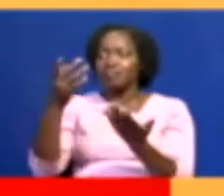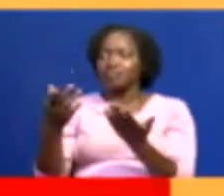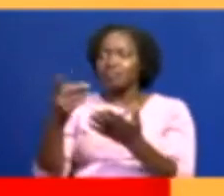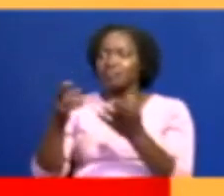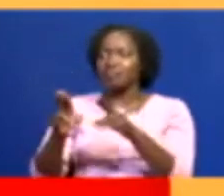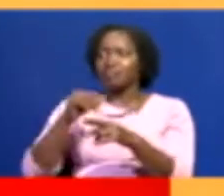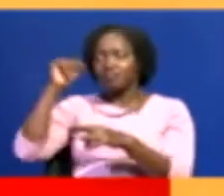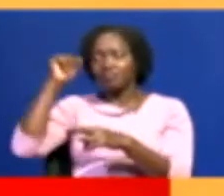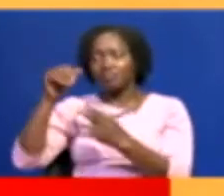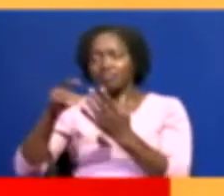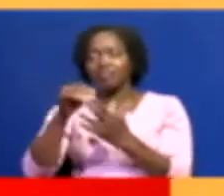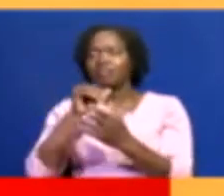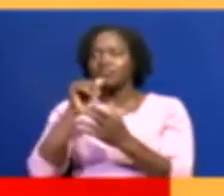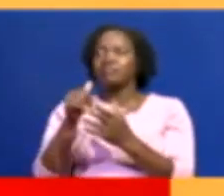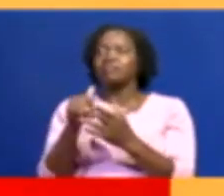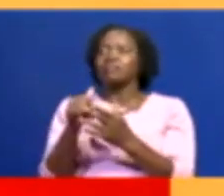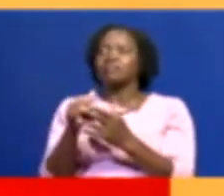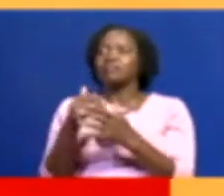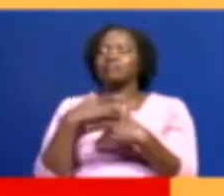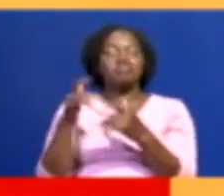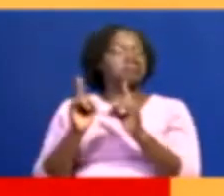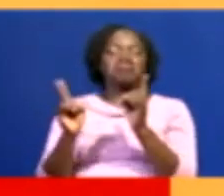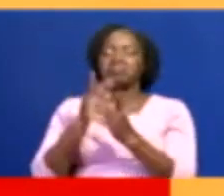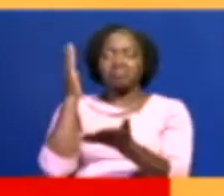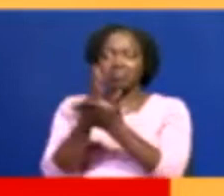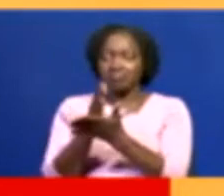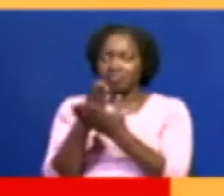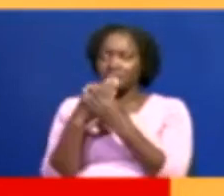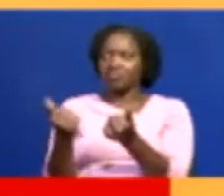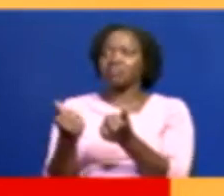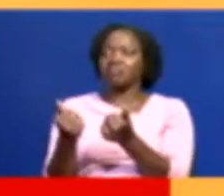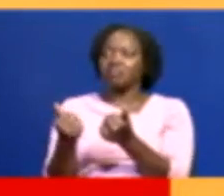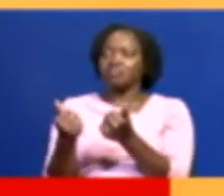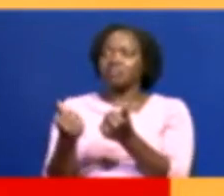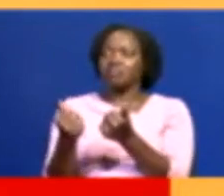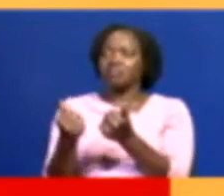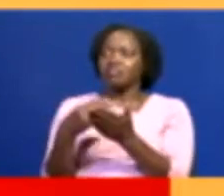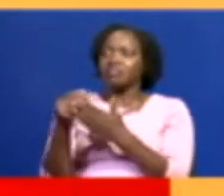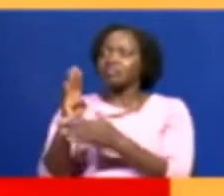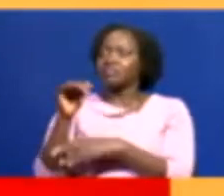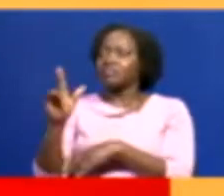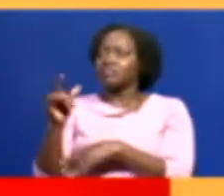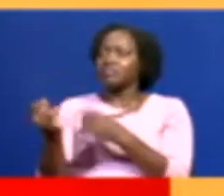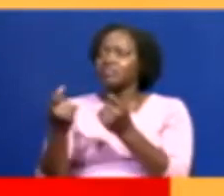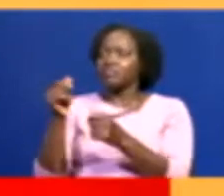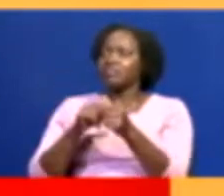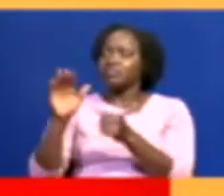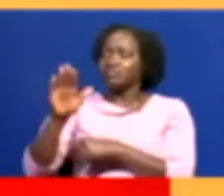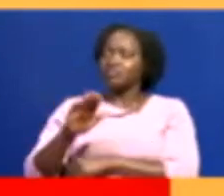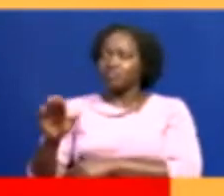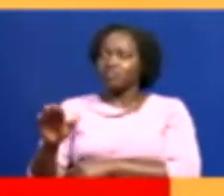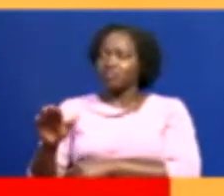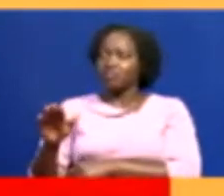is mostly political optics and no interest in the reality of the solutions. Mm-hmm. The finance bill was a matter about parliament.